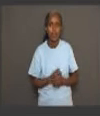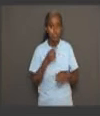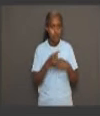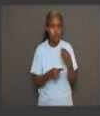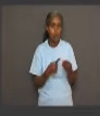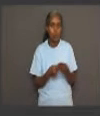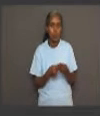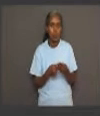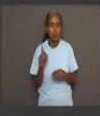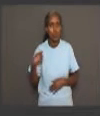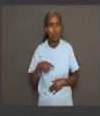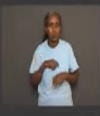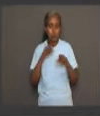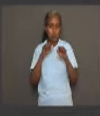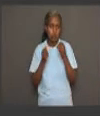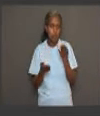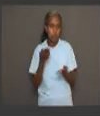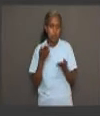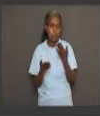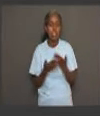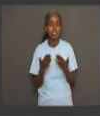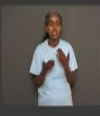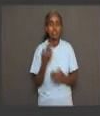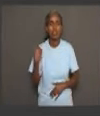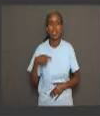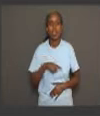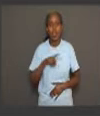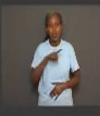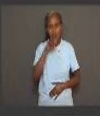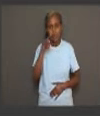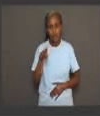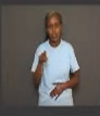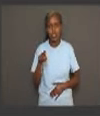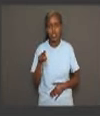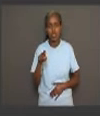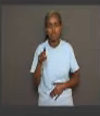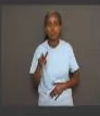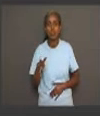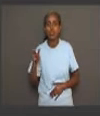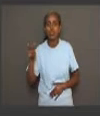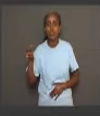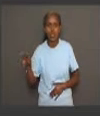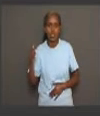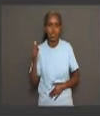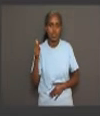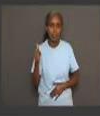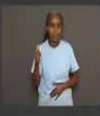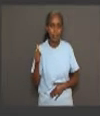So, we may simplify our equation to vector